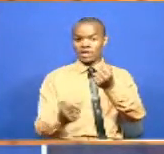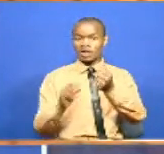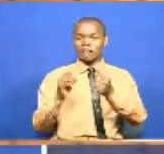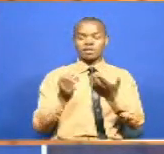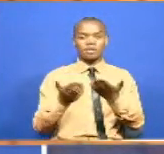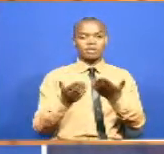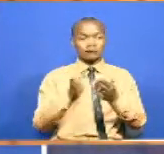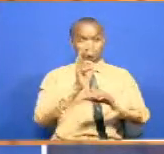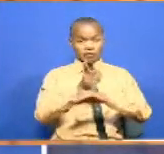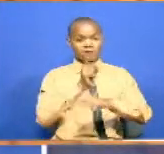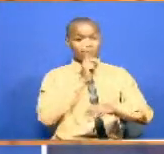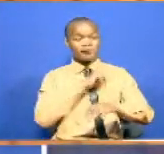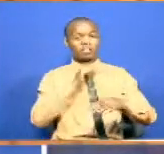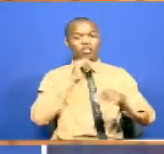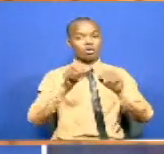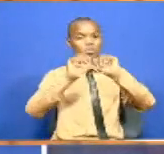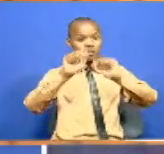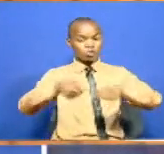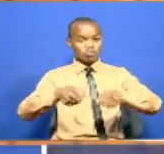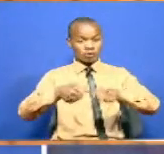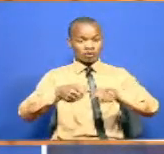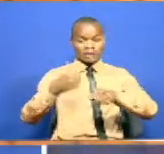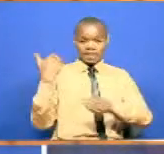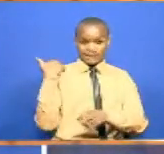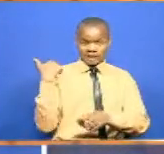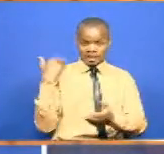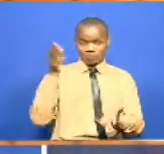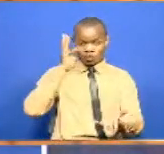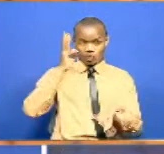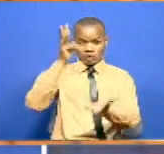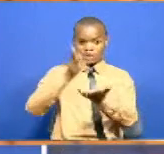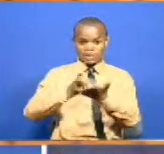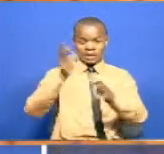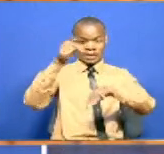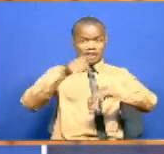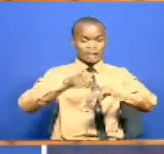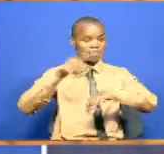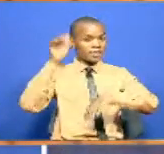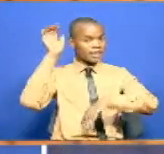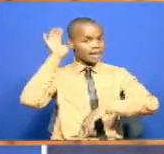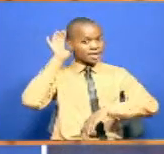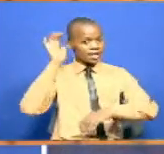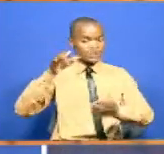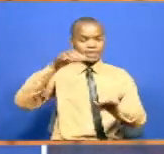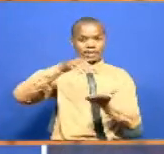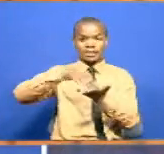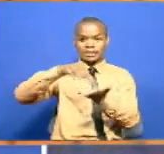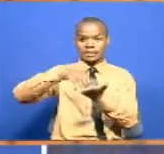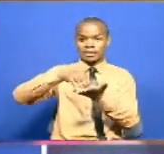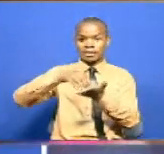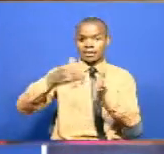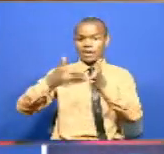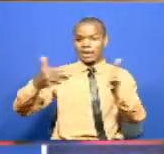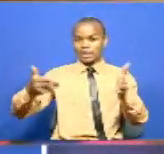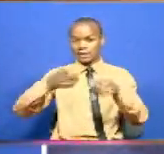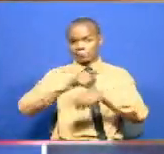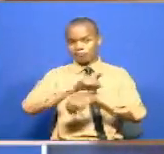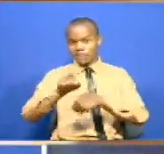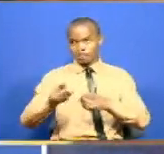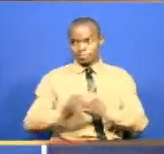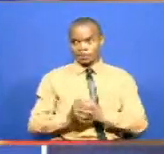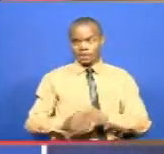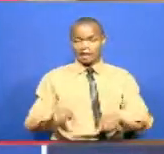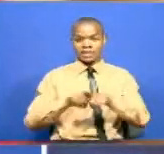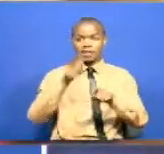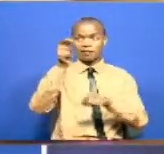interfere, intimidate or threaten witnesses during the hearing of the murder case against them. Jaji Mwangi